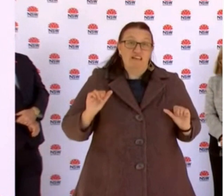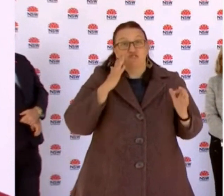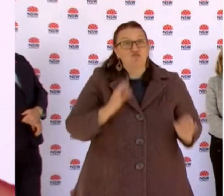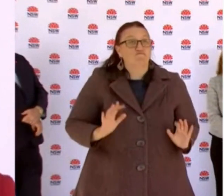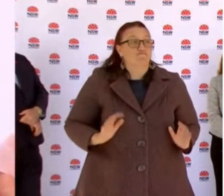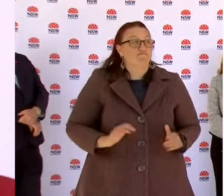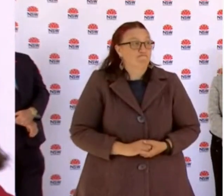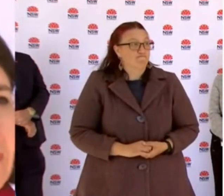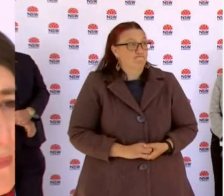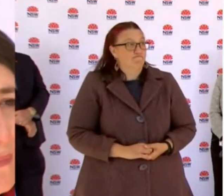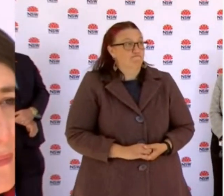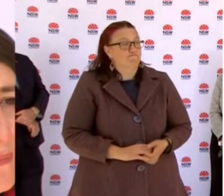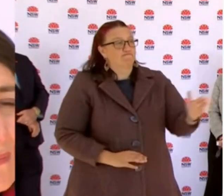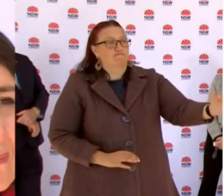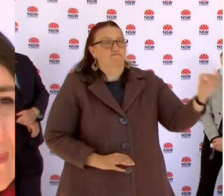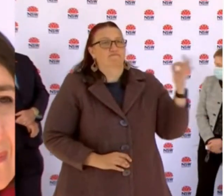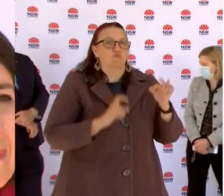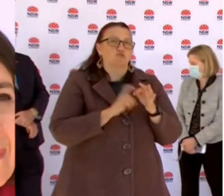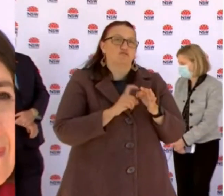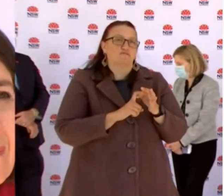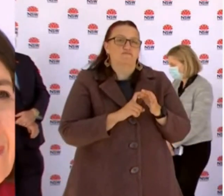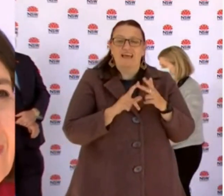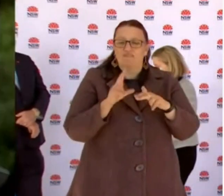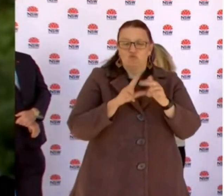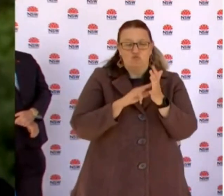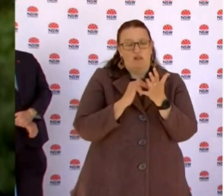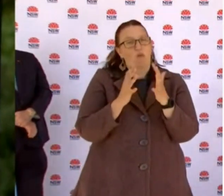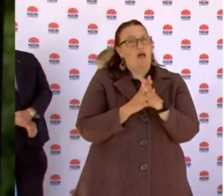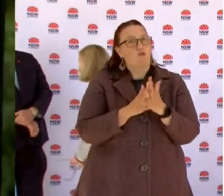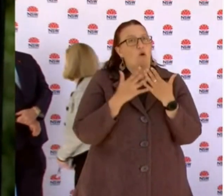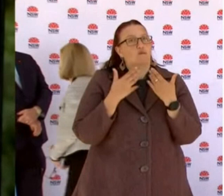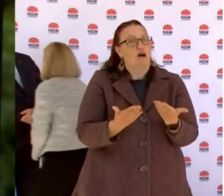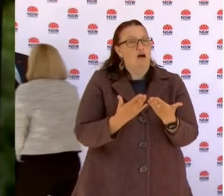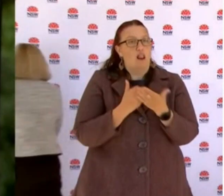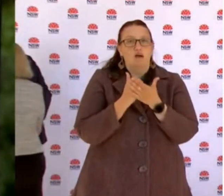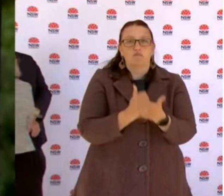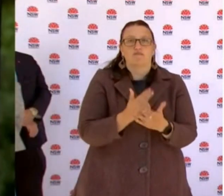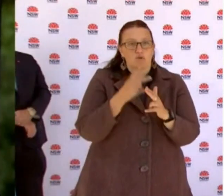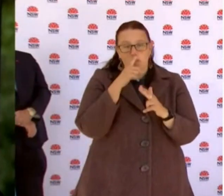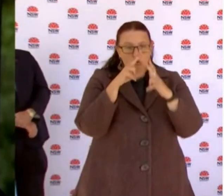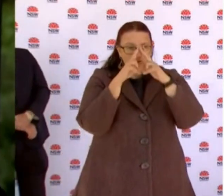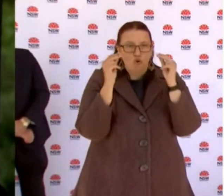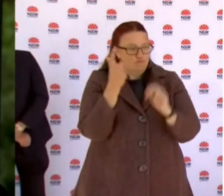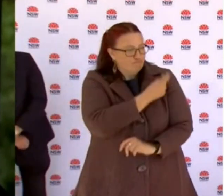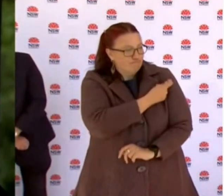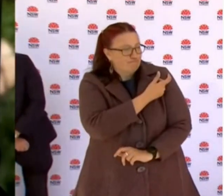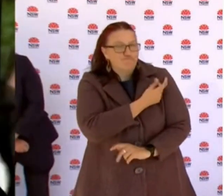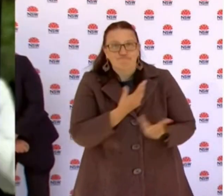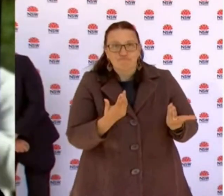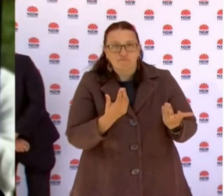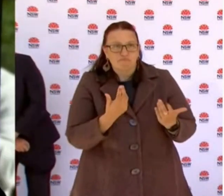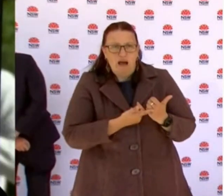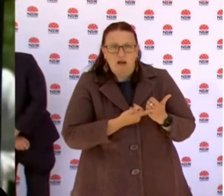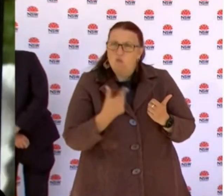well. If New South Wales offered assistance to get aged care workers vaccinated, why are unvaccinated aged